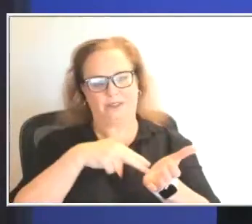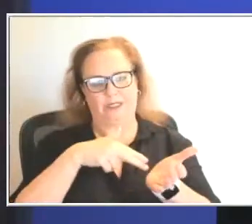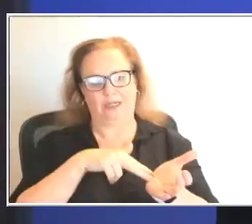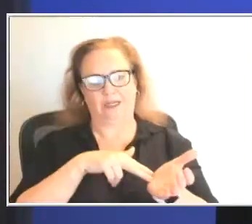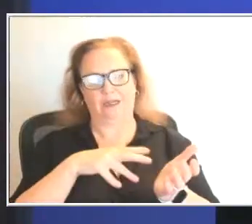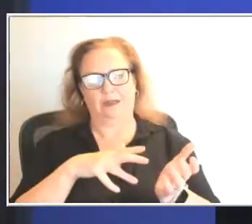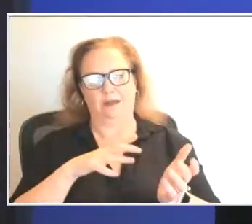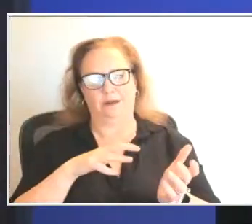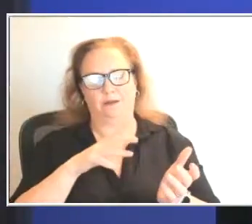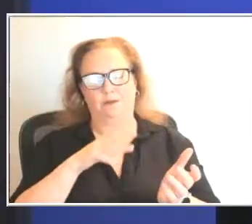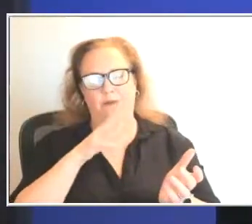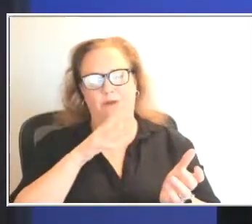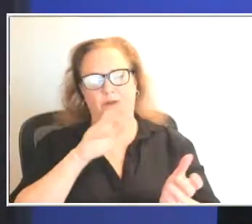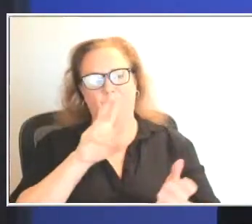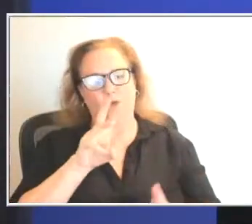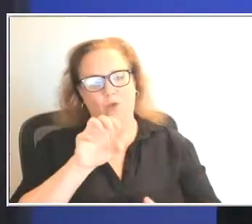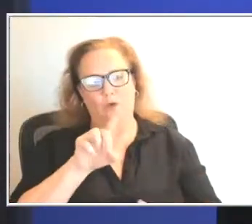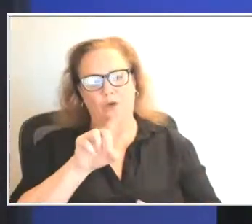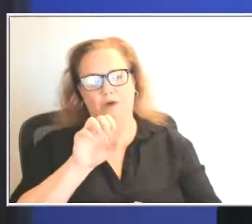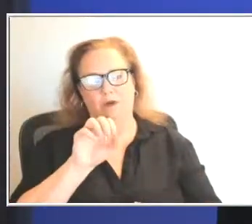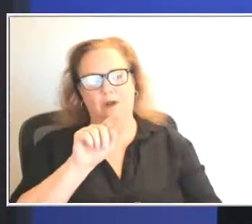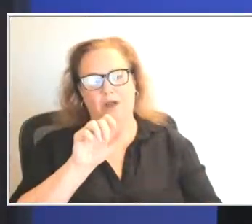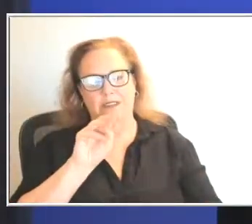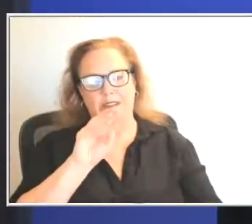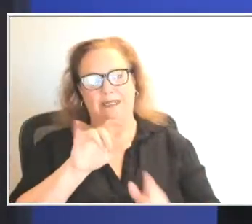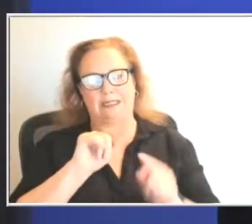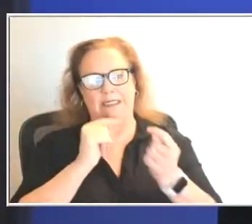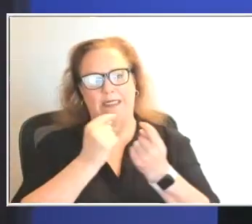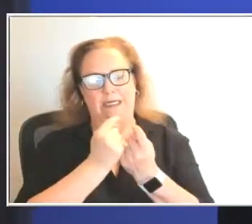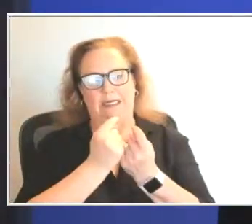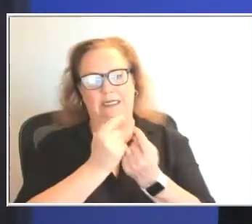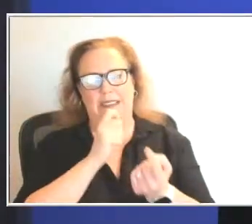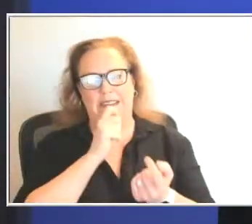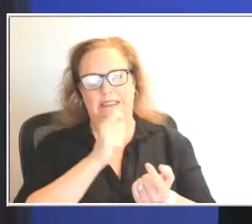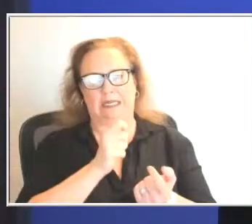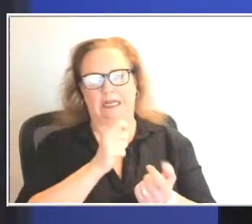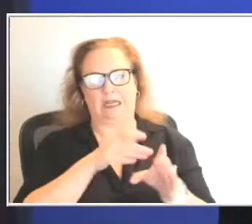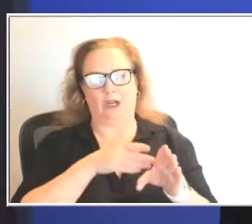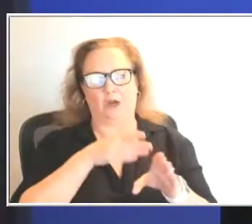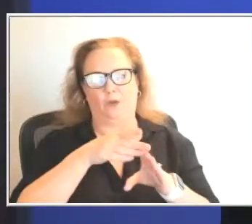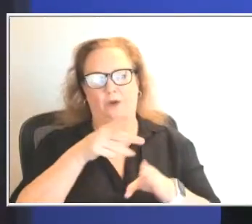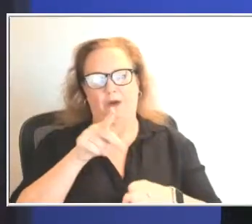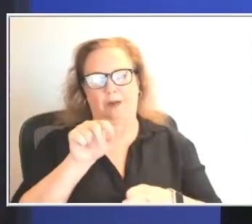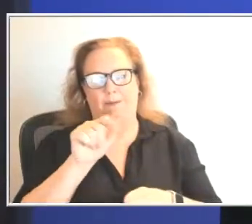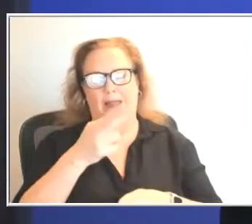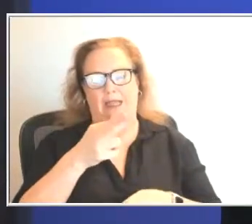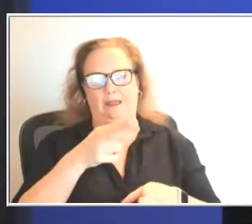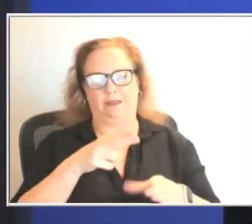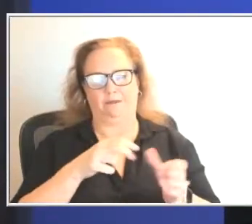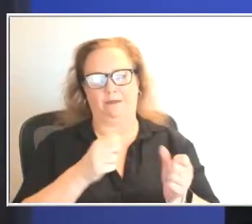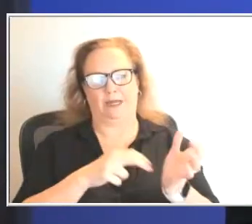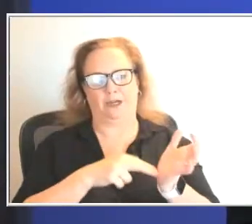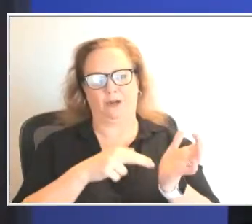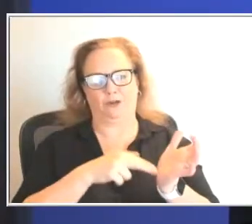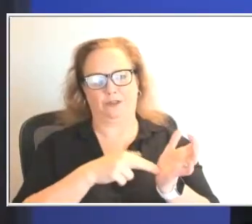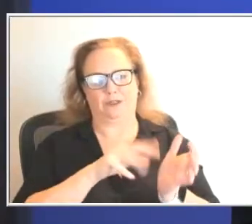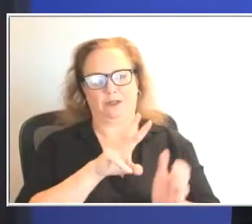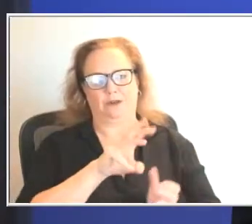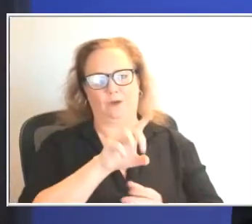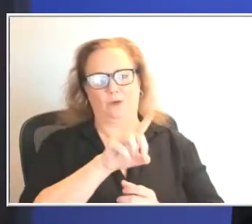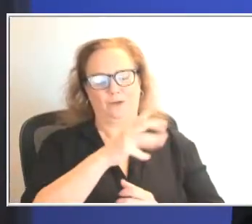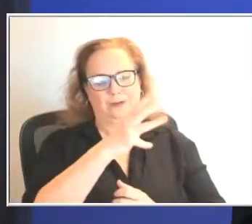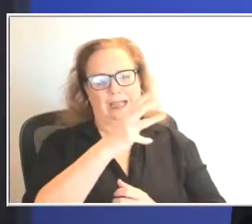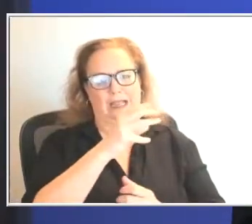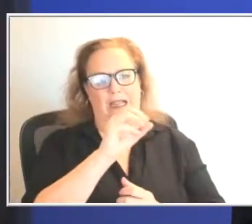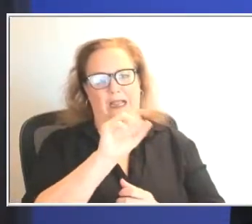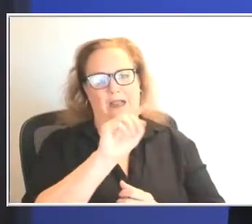wound and ostomy team, believe it or not, it's not a career path many nurses take. Not a lot of wound and ostomy nurses out there, people